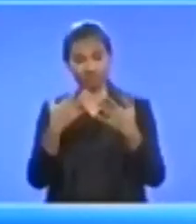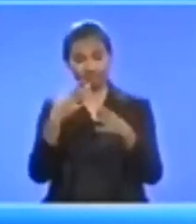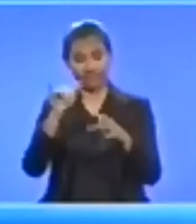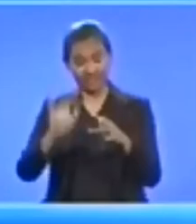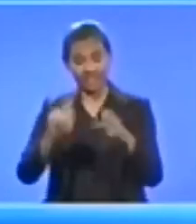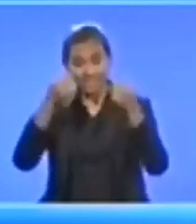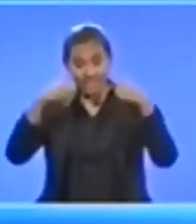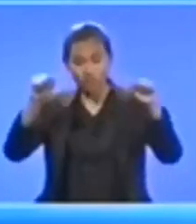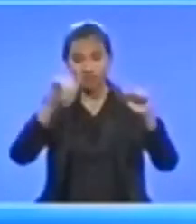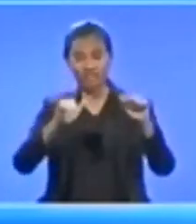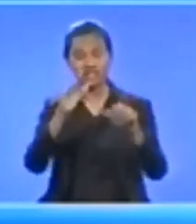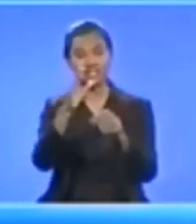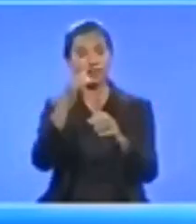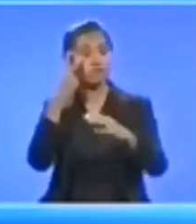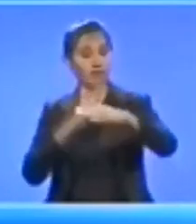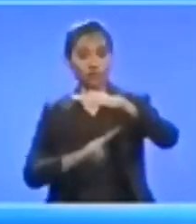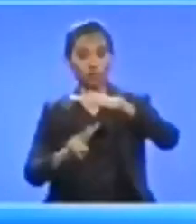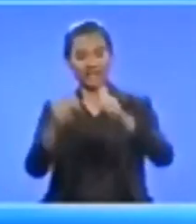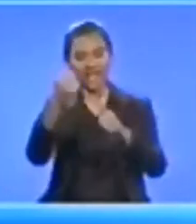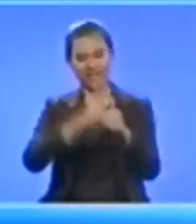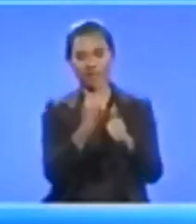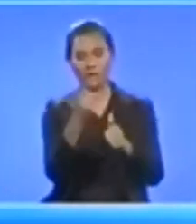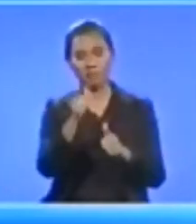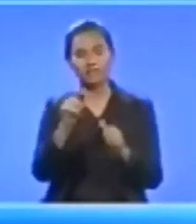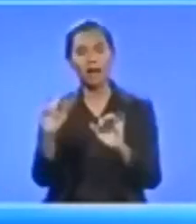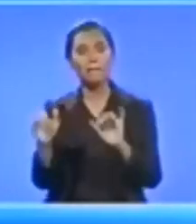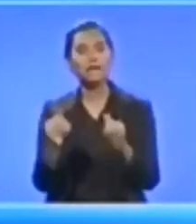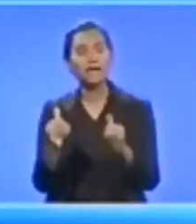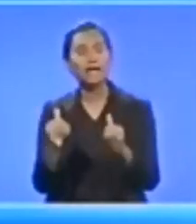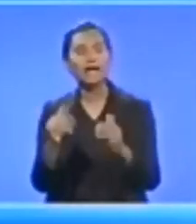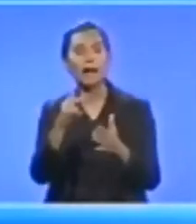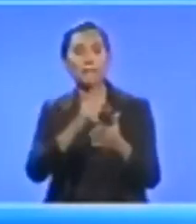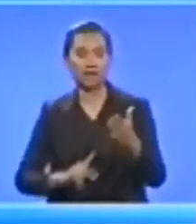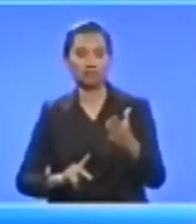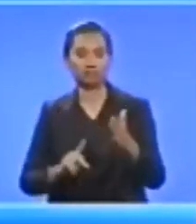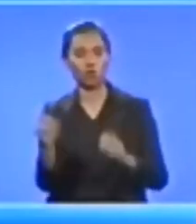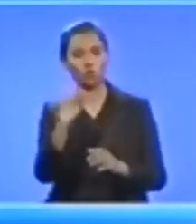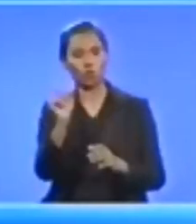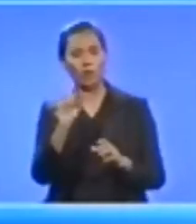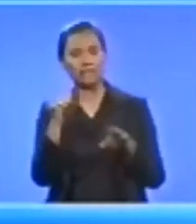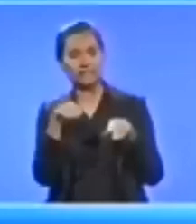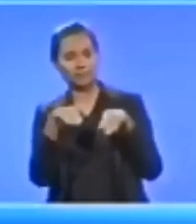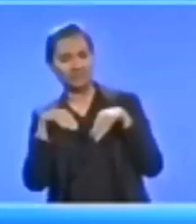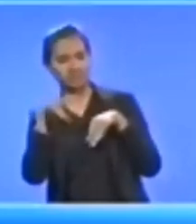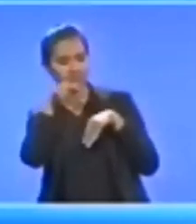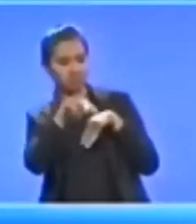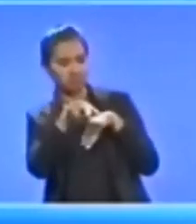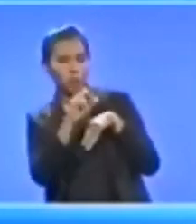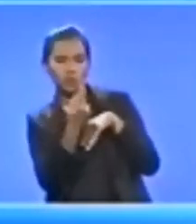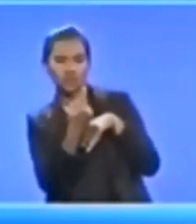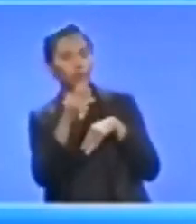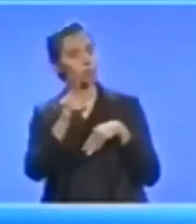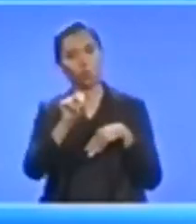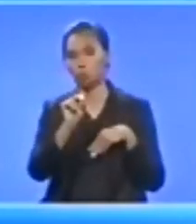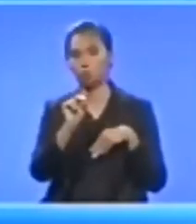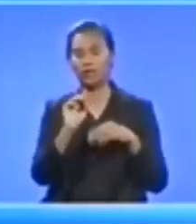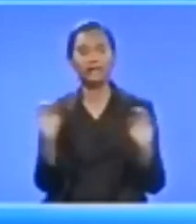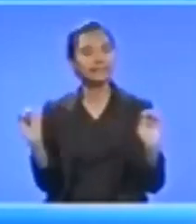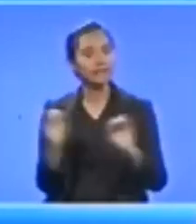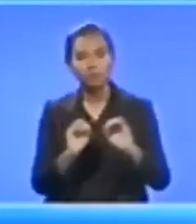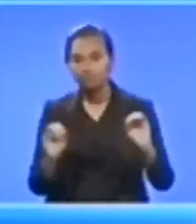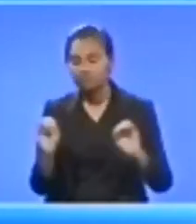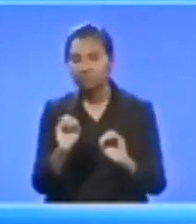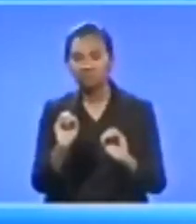to play a part. None of us is a passive bystander. None of us can be a